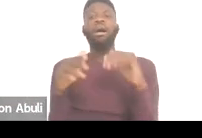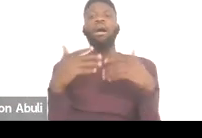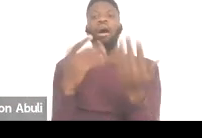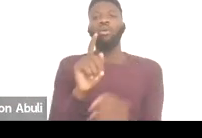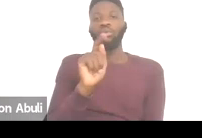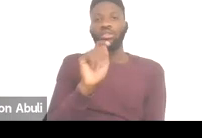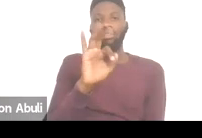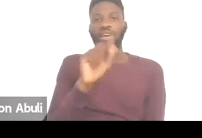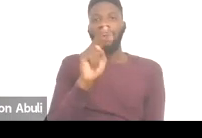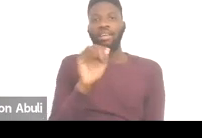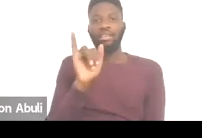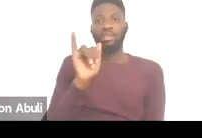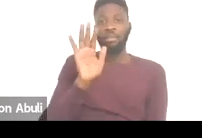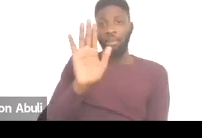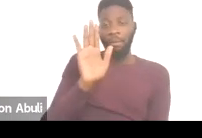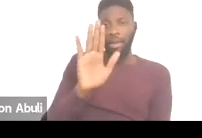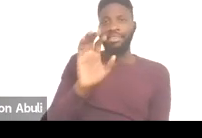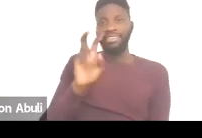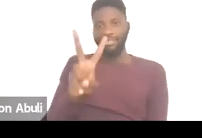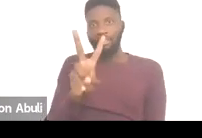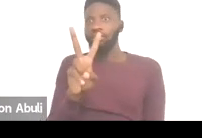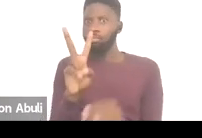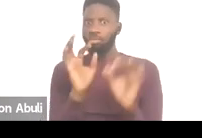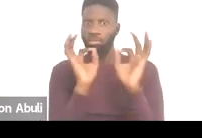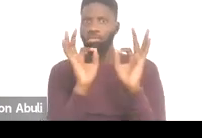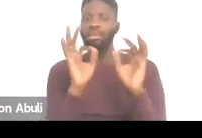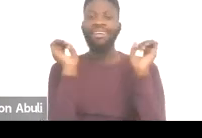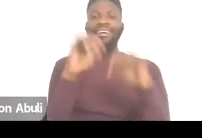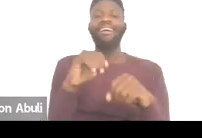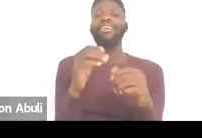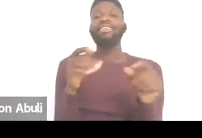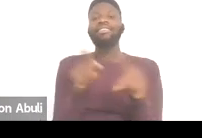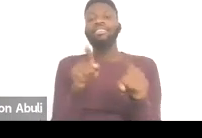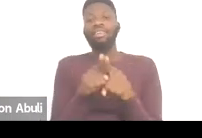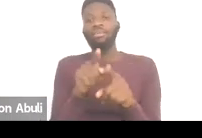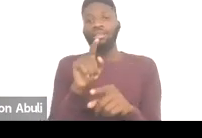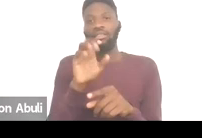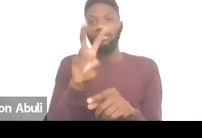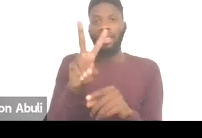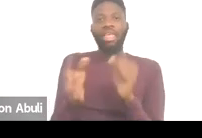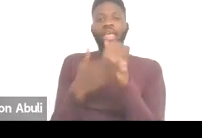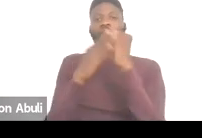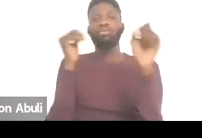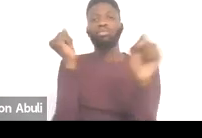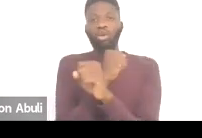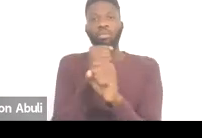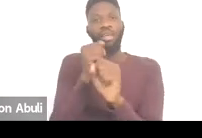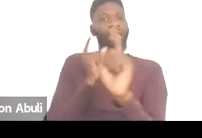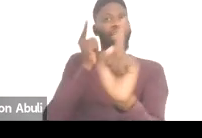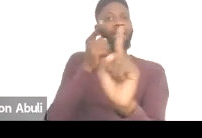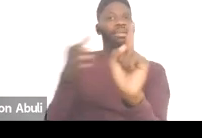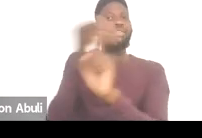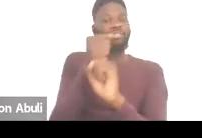CV in shape? How do we get her CV, getting her that job that she's looking towards getting?